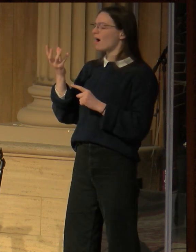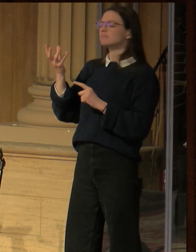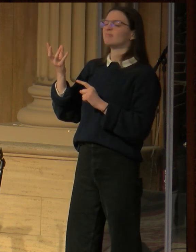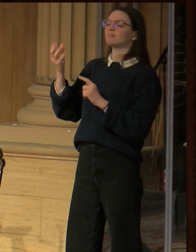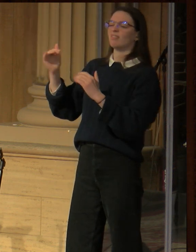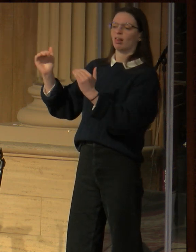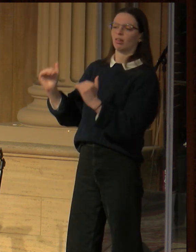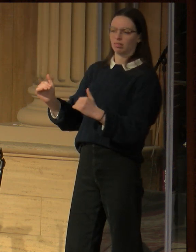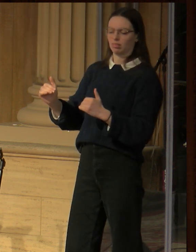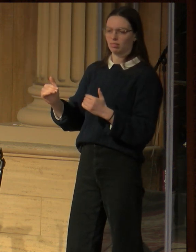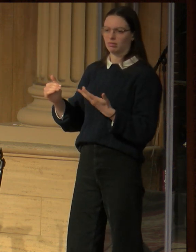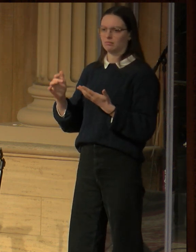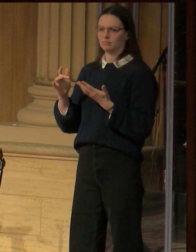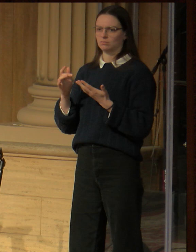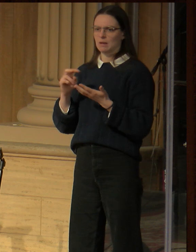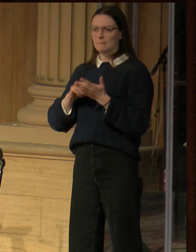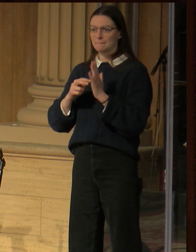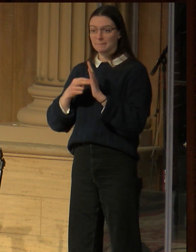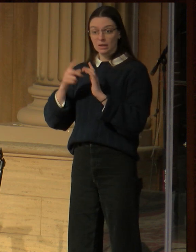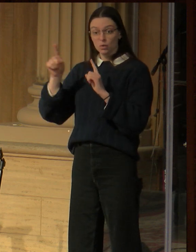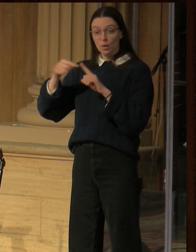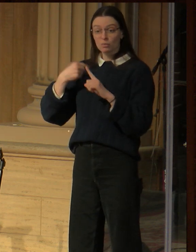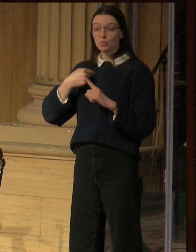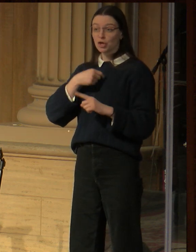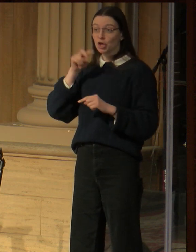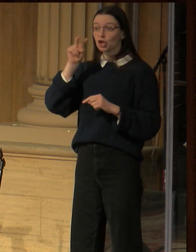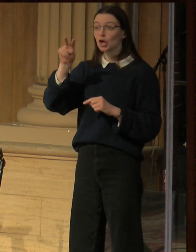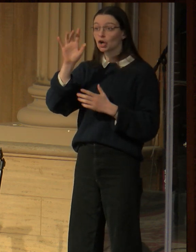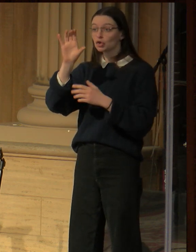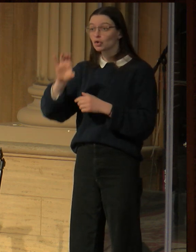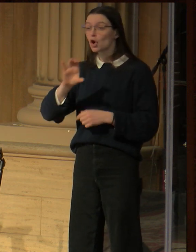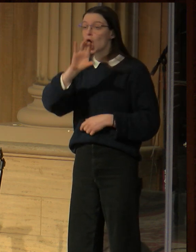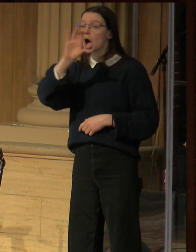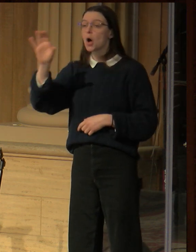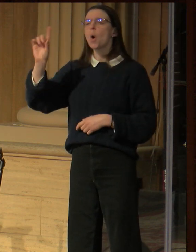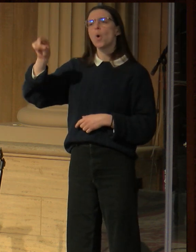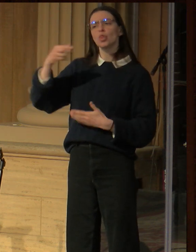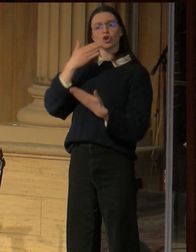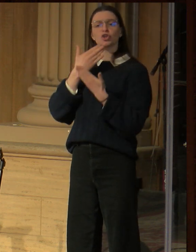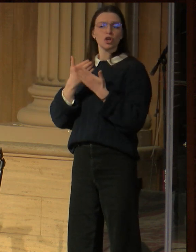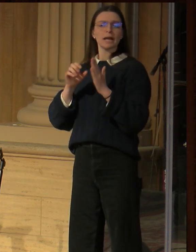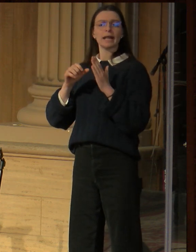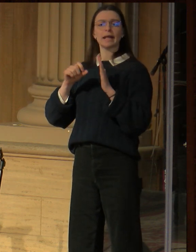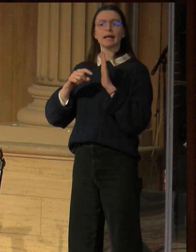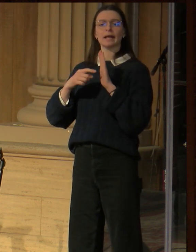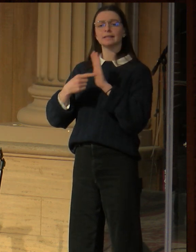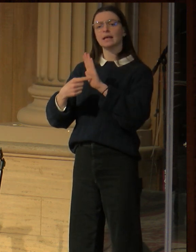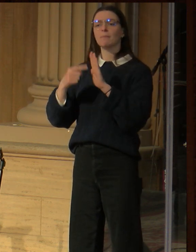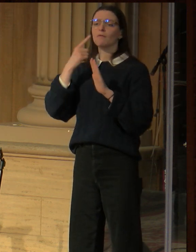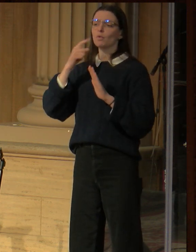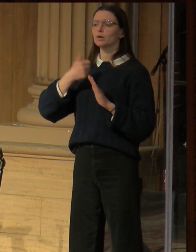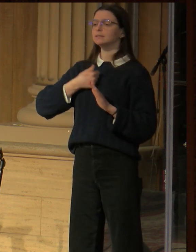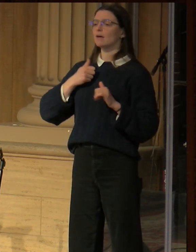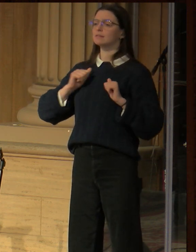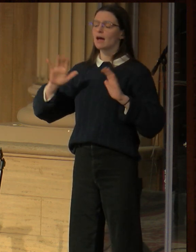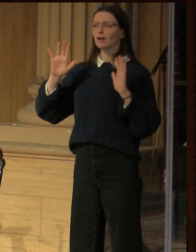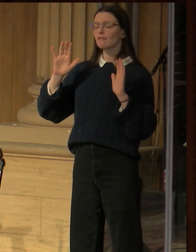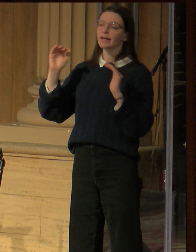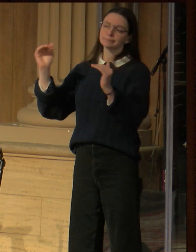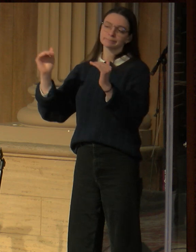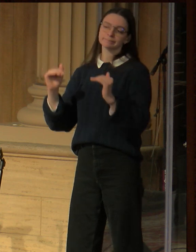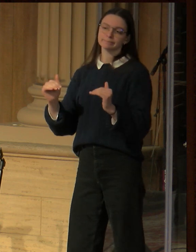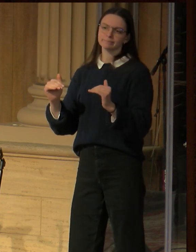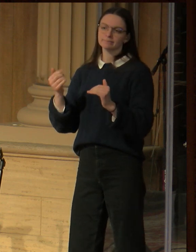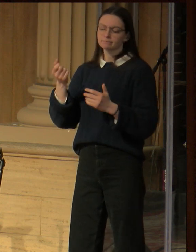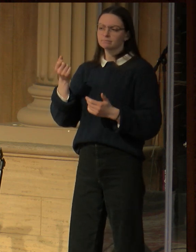It's looking at the cross of Jesus only as an example of self-sacrifice, but that's less than it actually was. Because certainly it